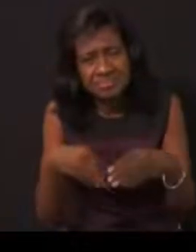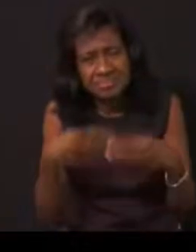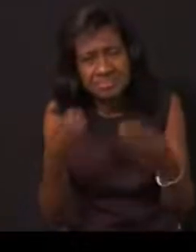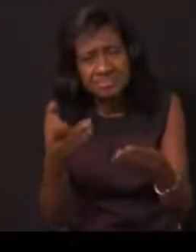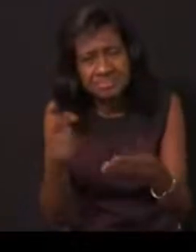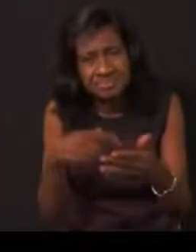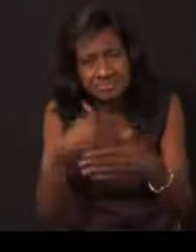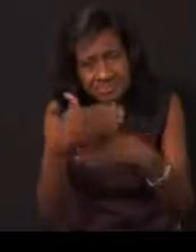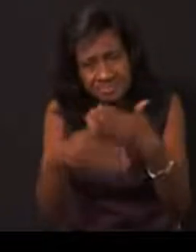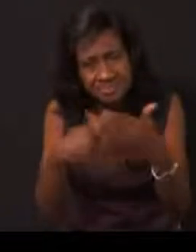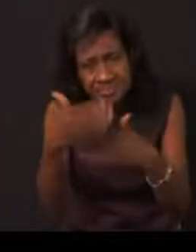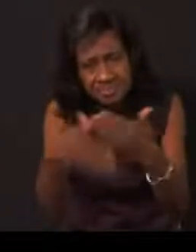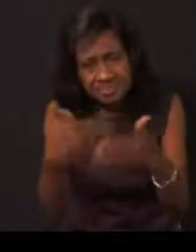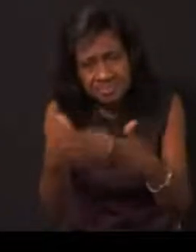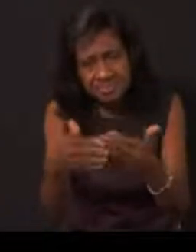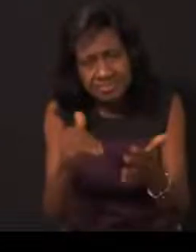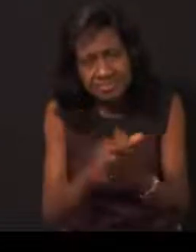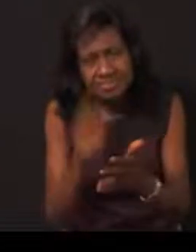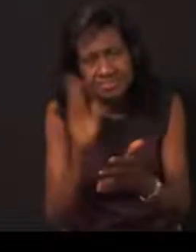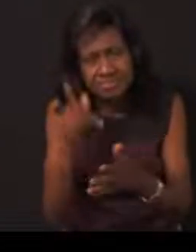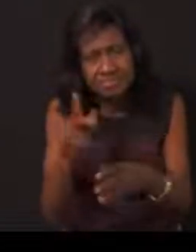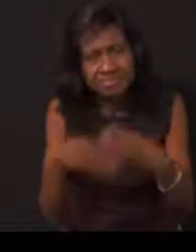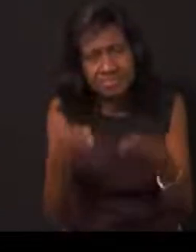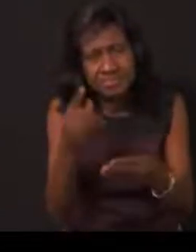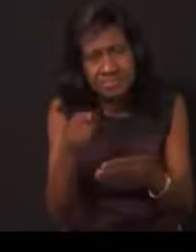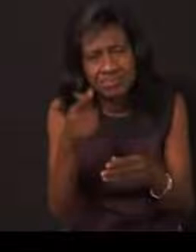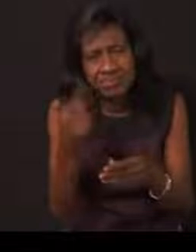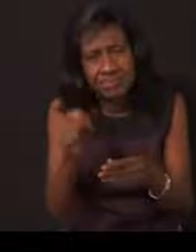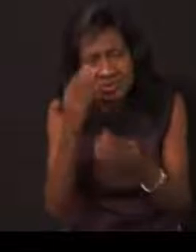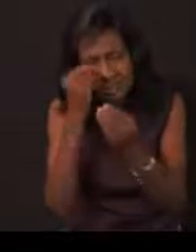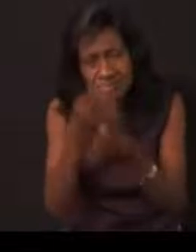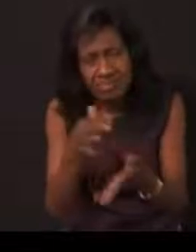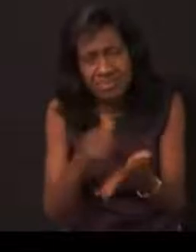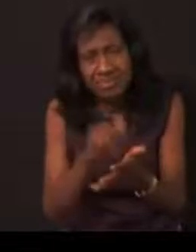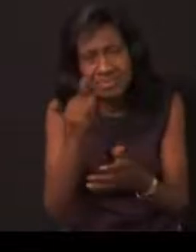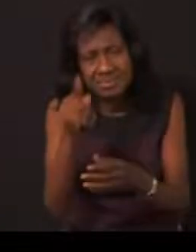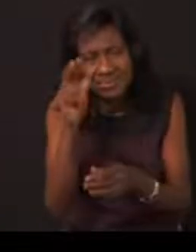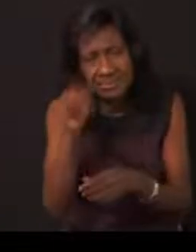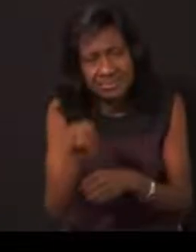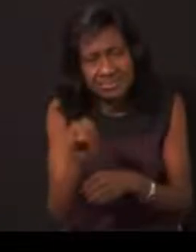think that will provide the information that people do need.